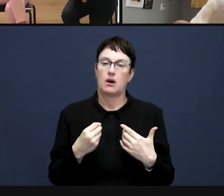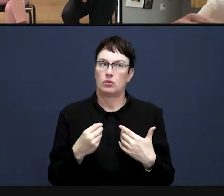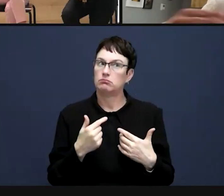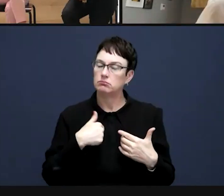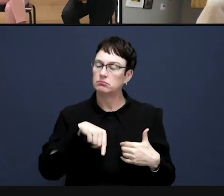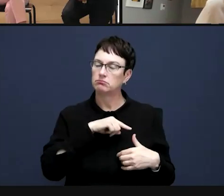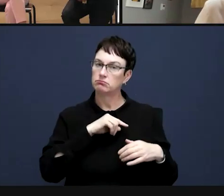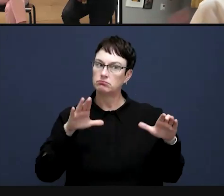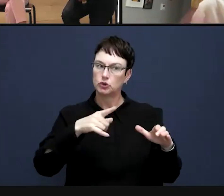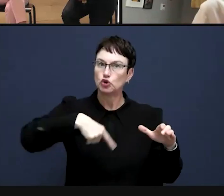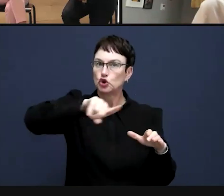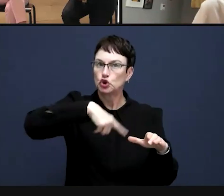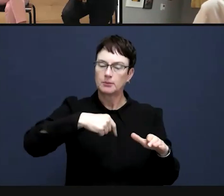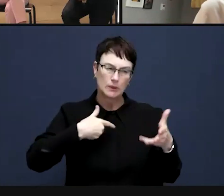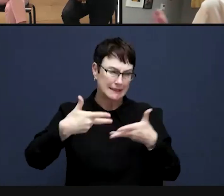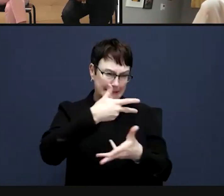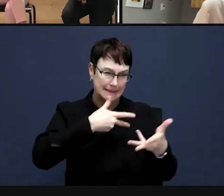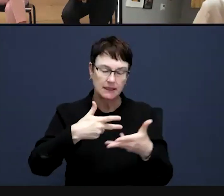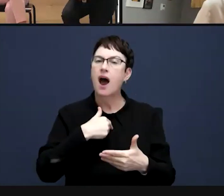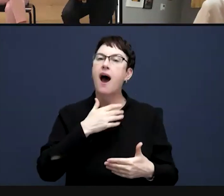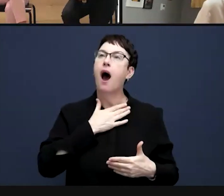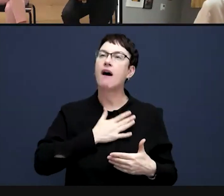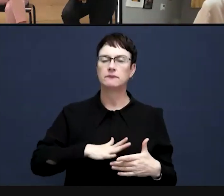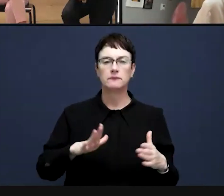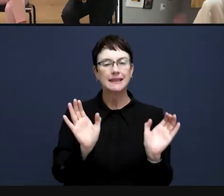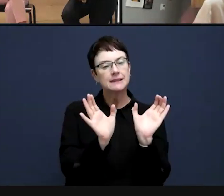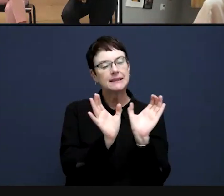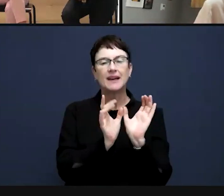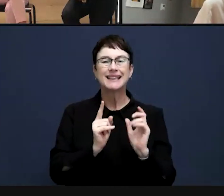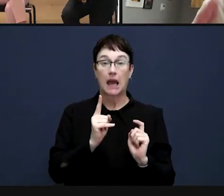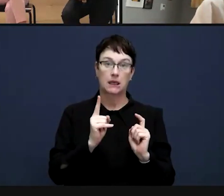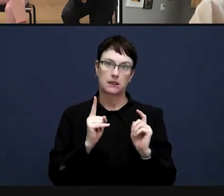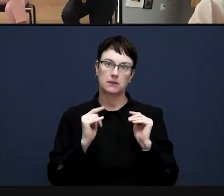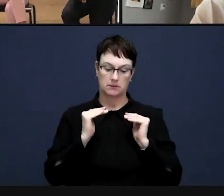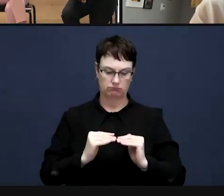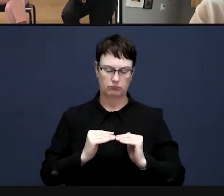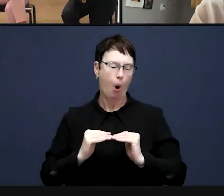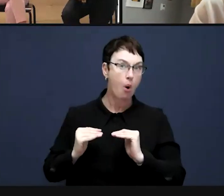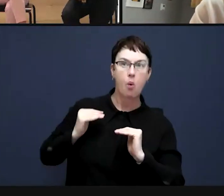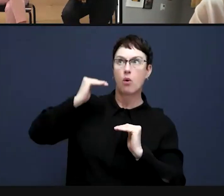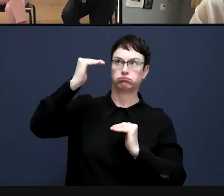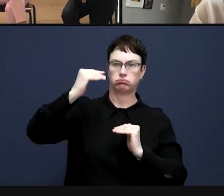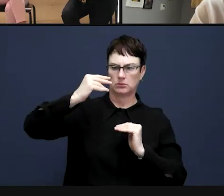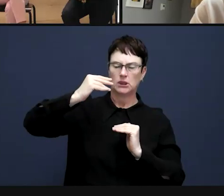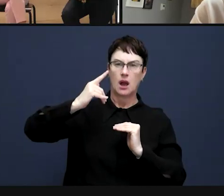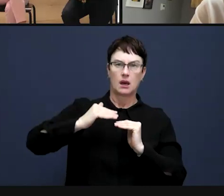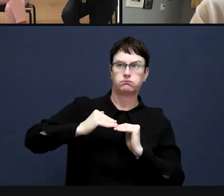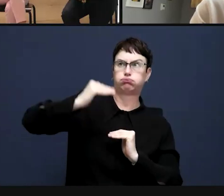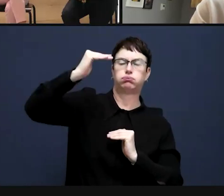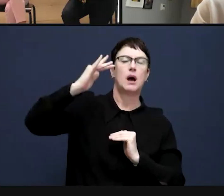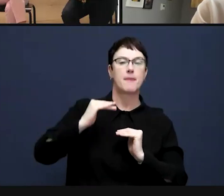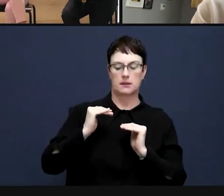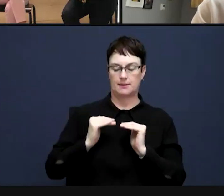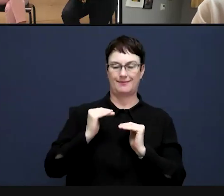intermediate certificates, which is not a certification, and we need to make sure that we differentiate in order to create a professional